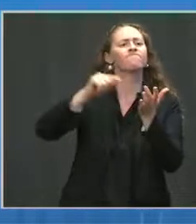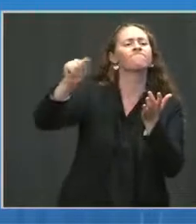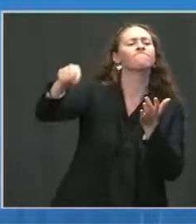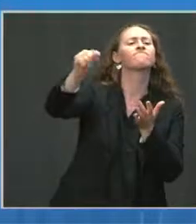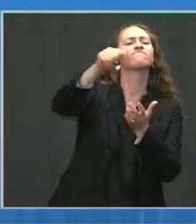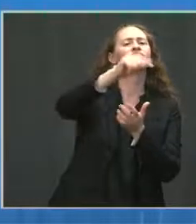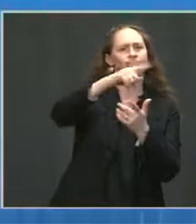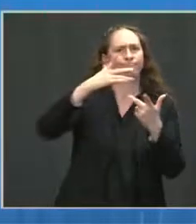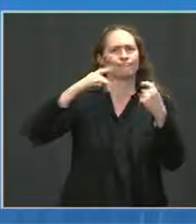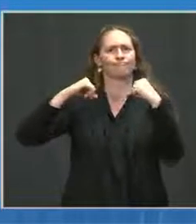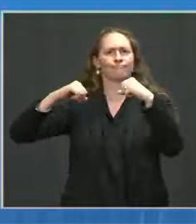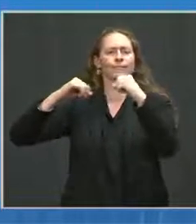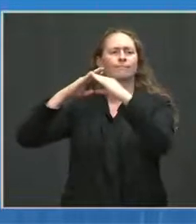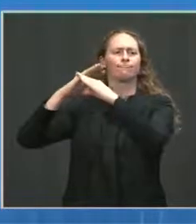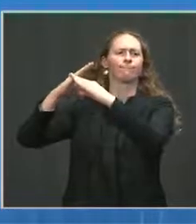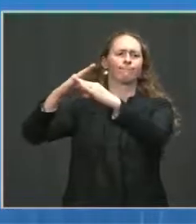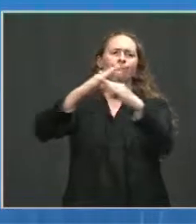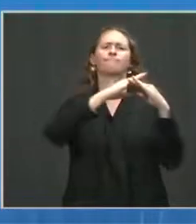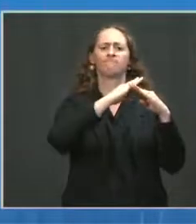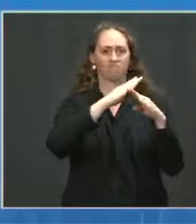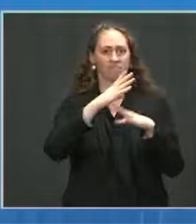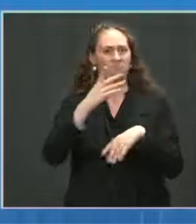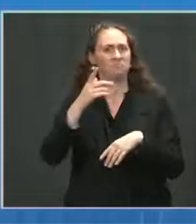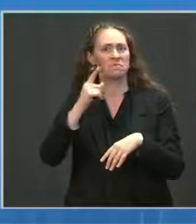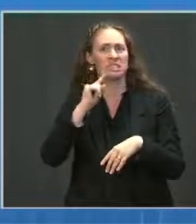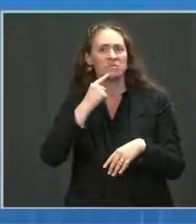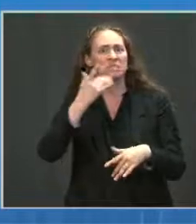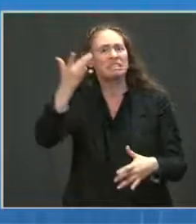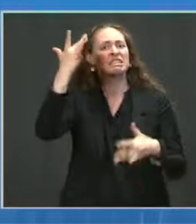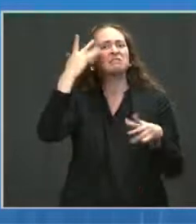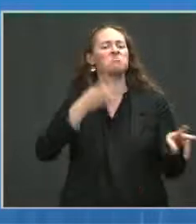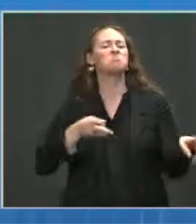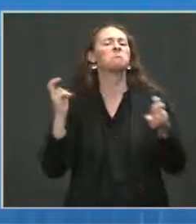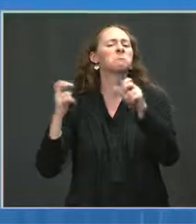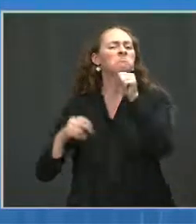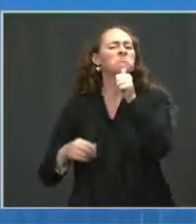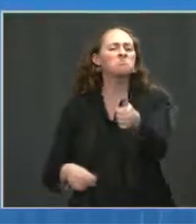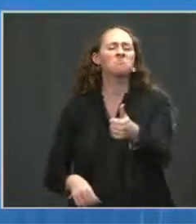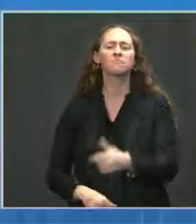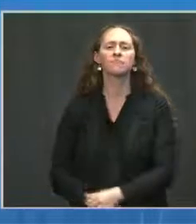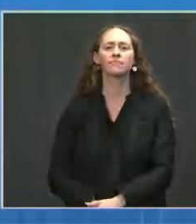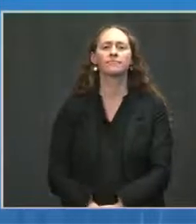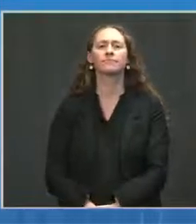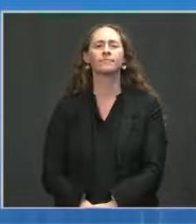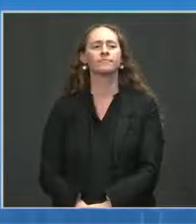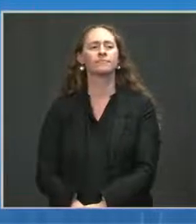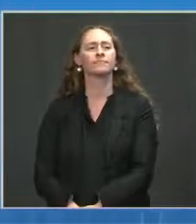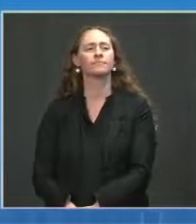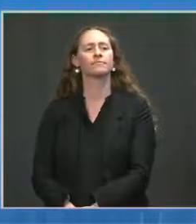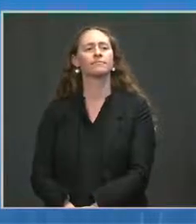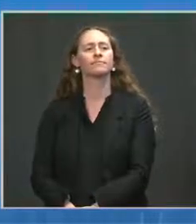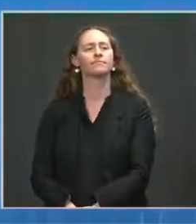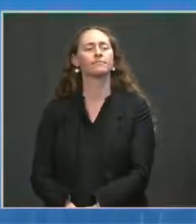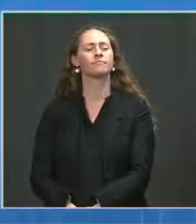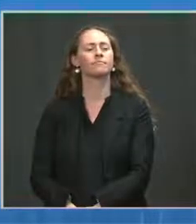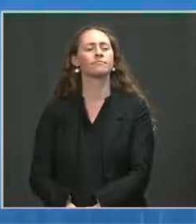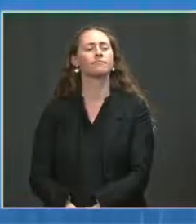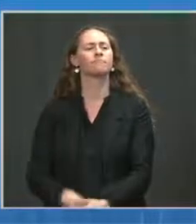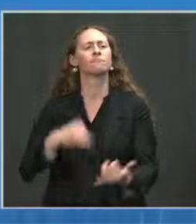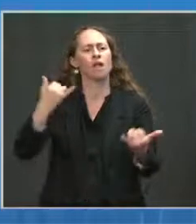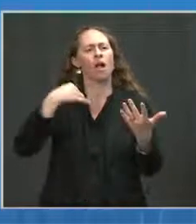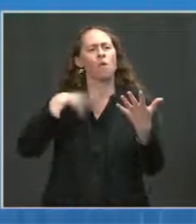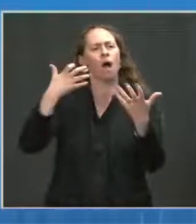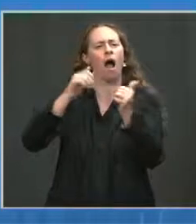advanced disease. Next slide. Now, if you ask the question, what about the reduced risk of either